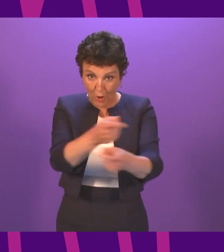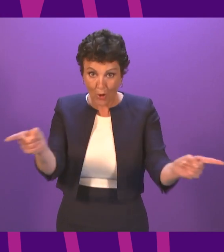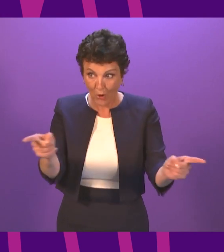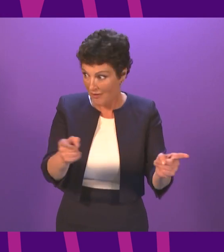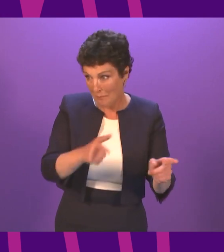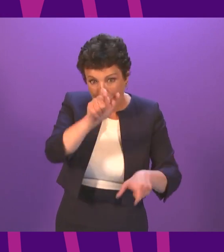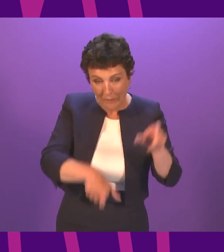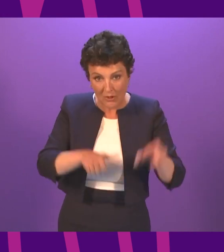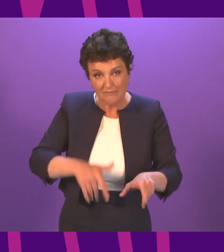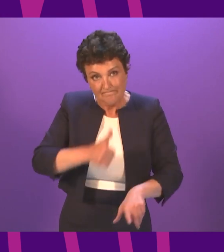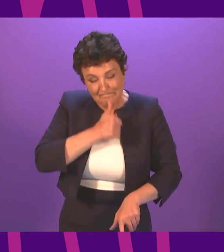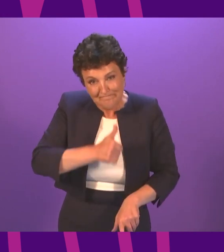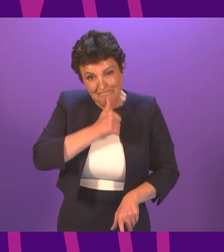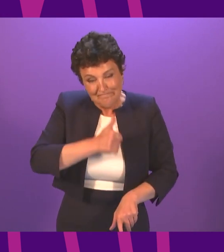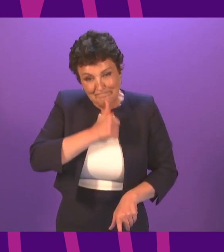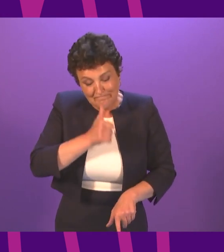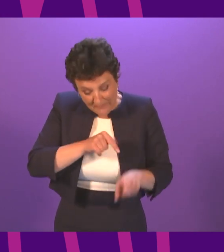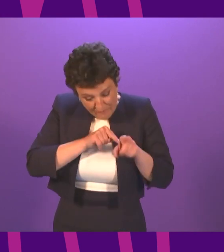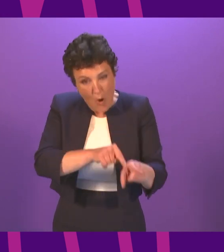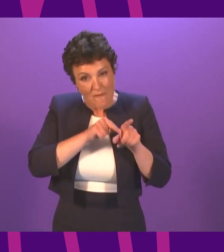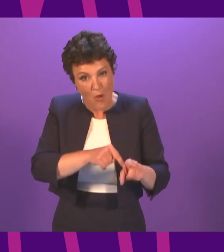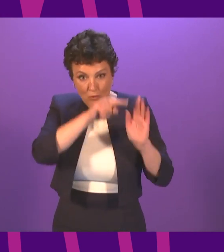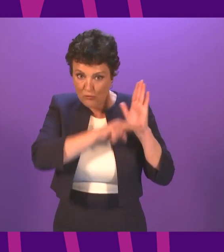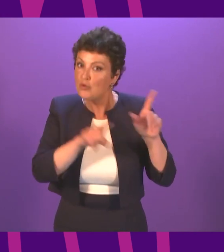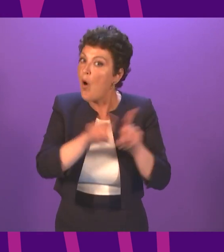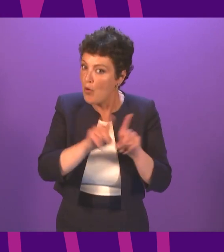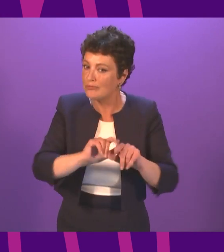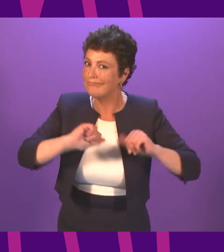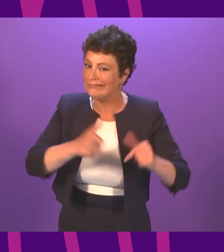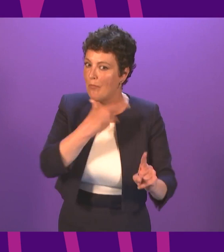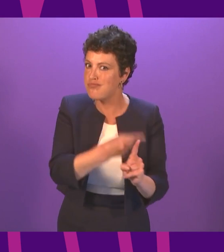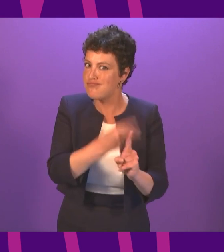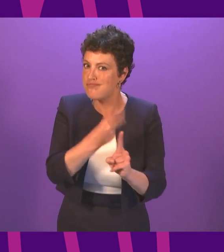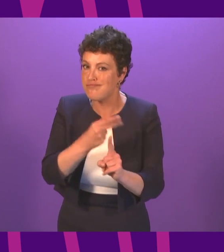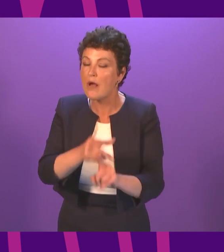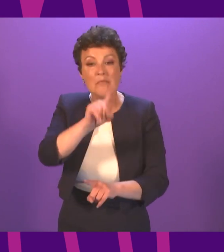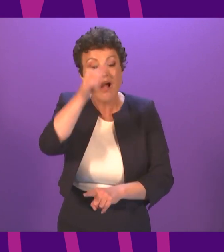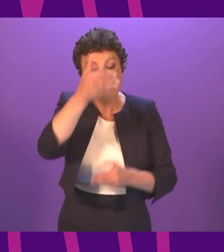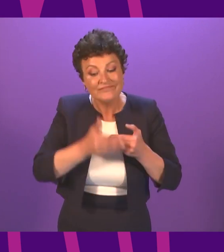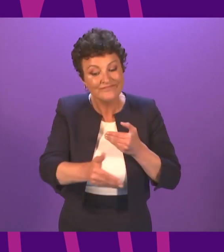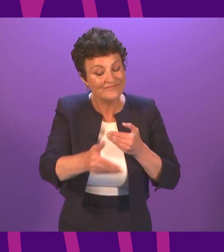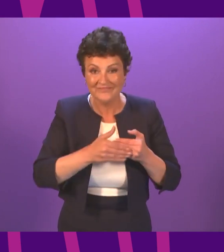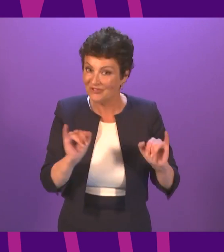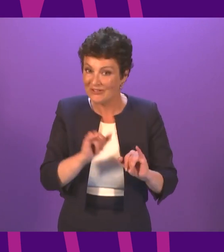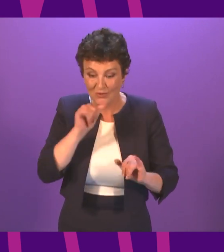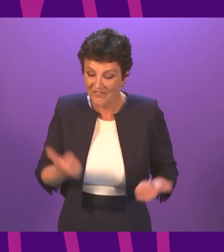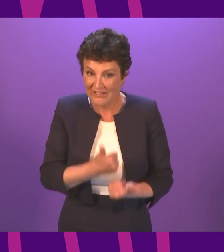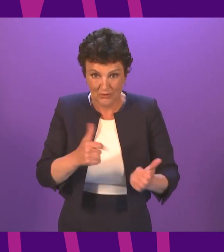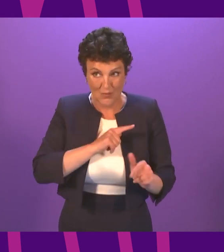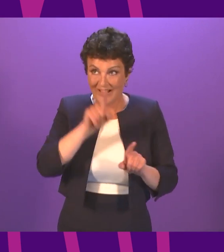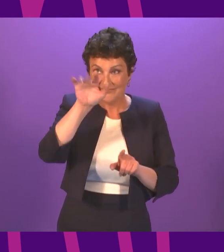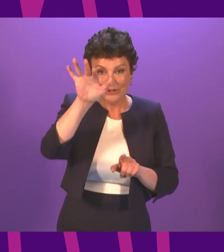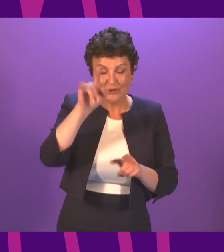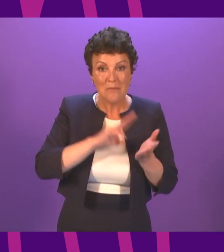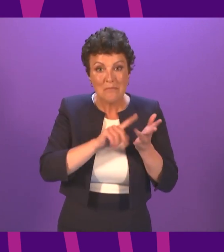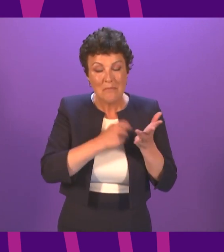country and the magnificent success of the vaccination programme. But we know this crisis is not over, as the current situation in Murray and